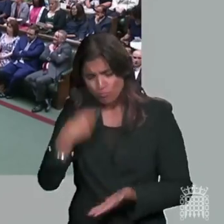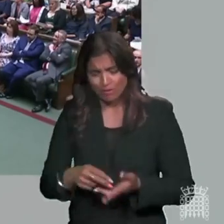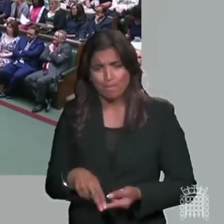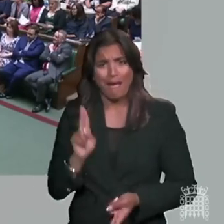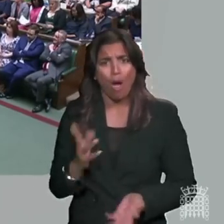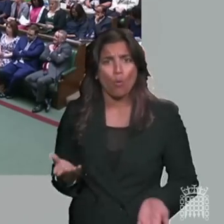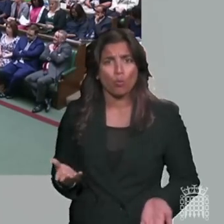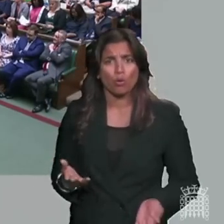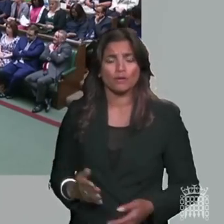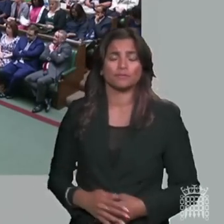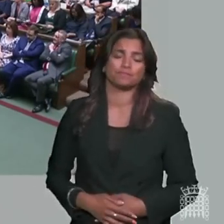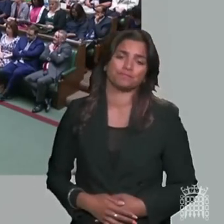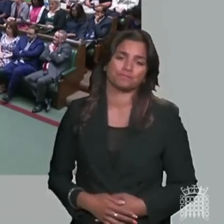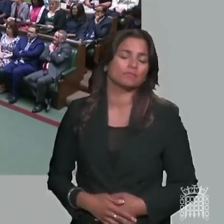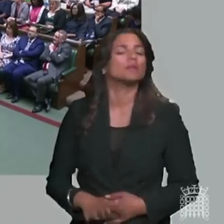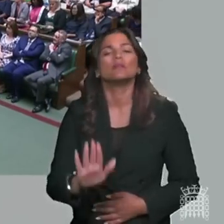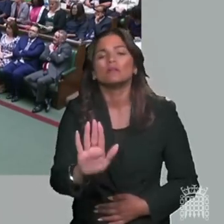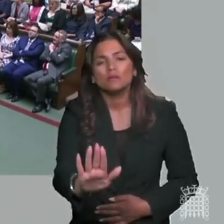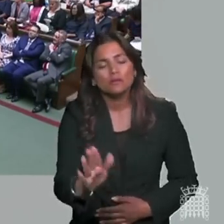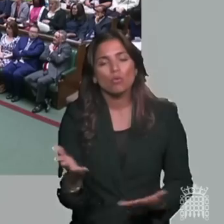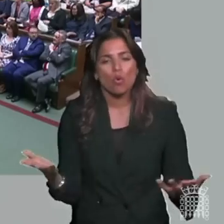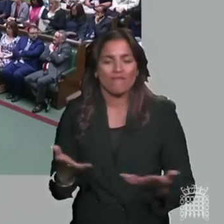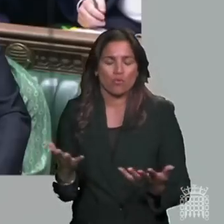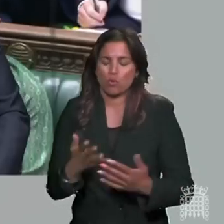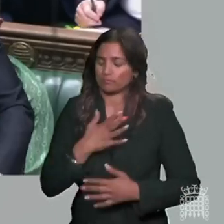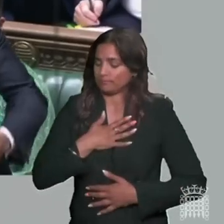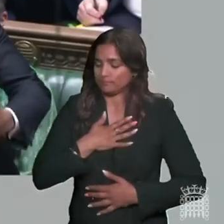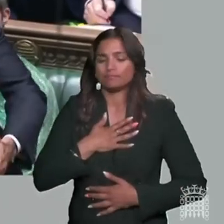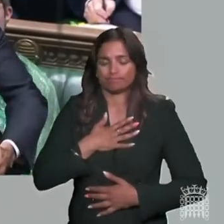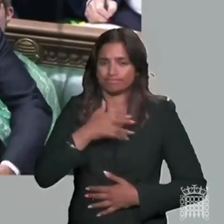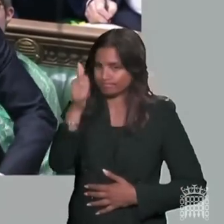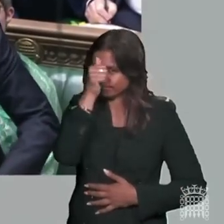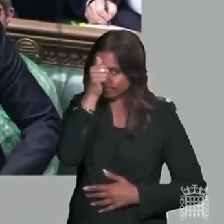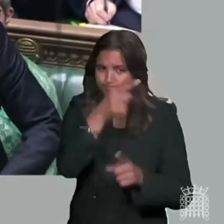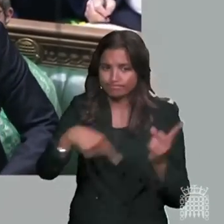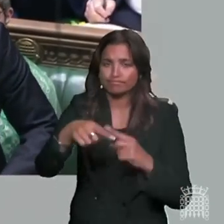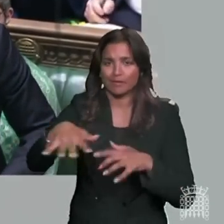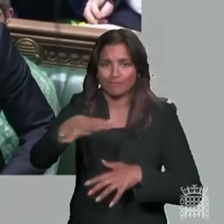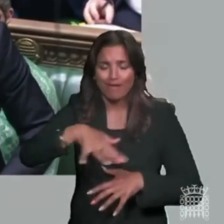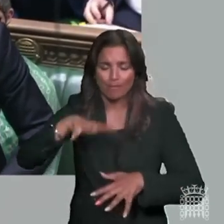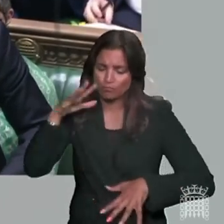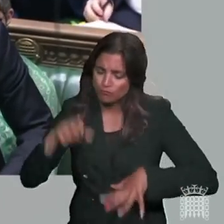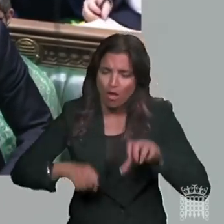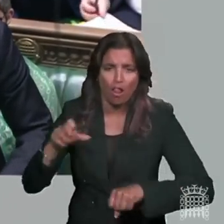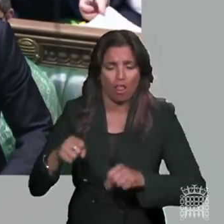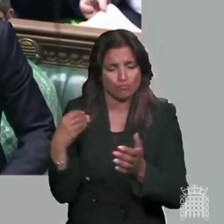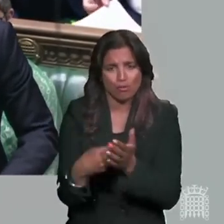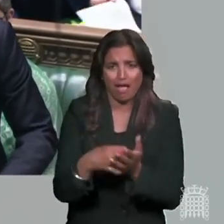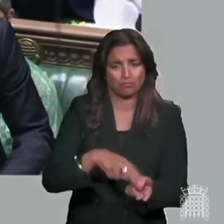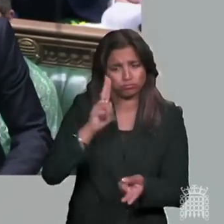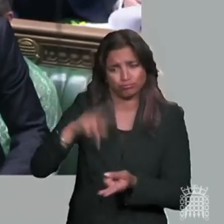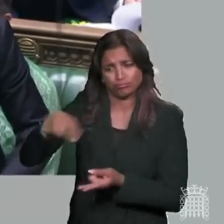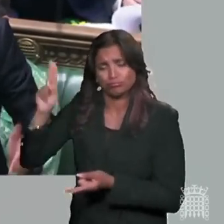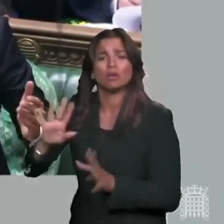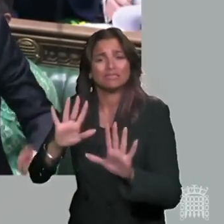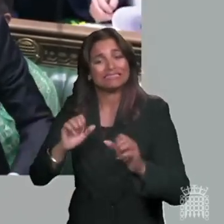Mr. Speaker, of course I acknowledge that the cost of living is rising for families, and that's why my first priority at the beginning of the year is to halve inflation. I'm pleased